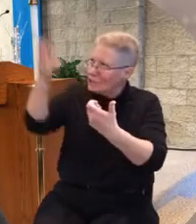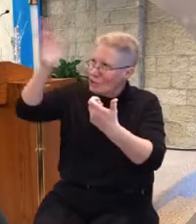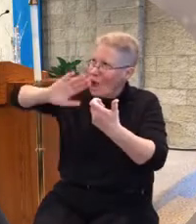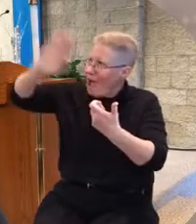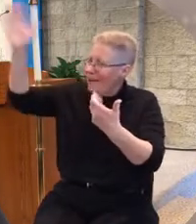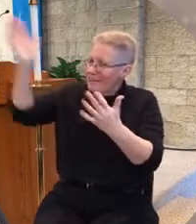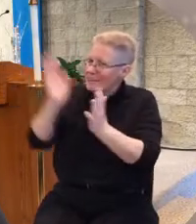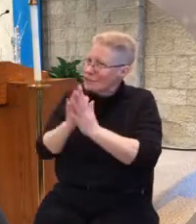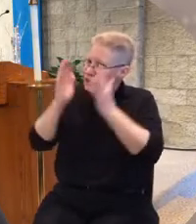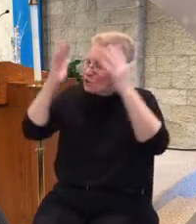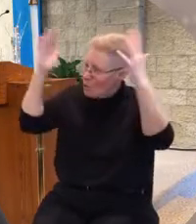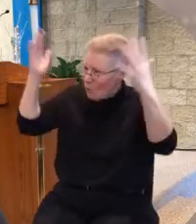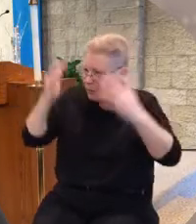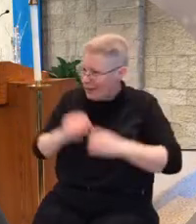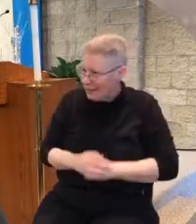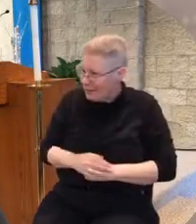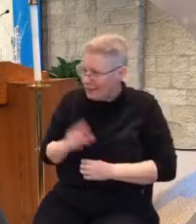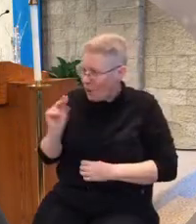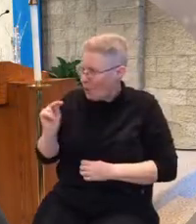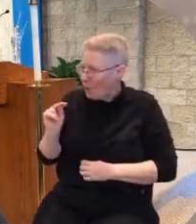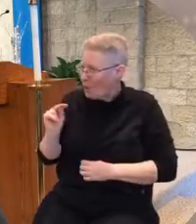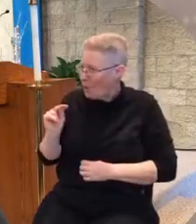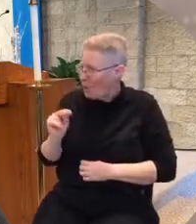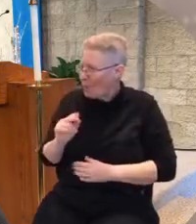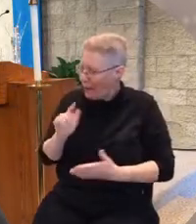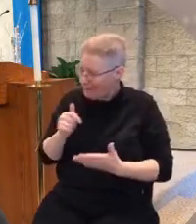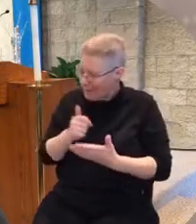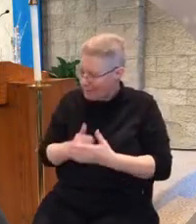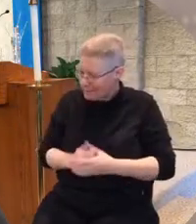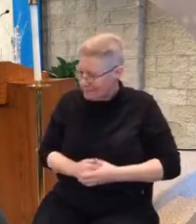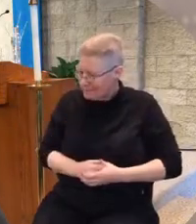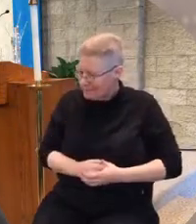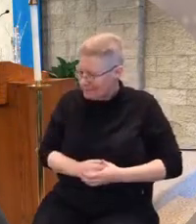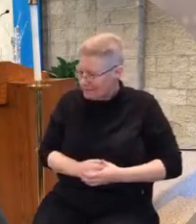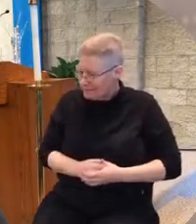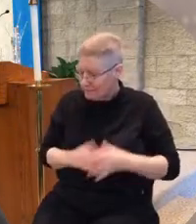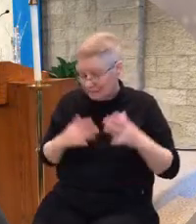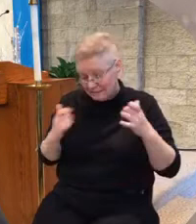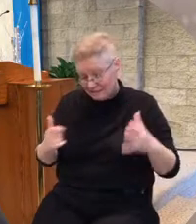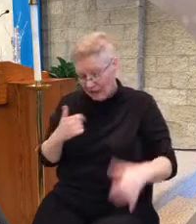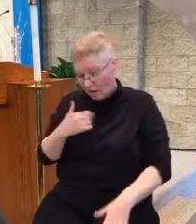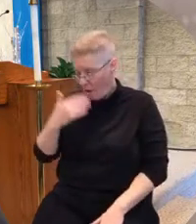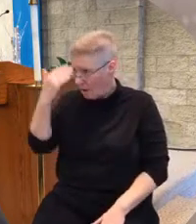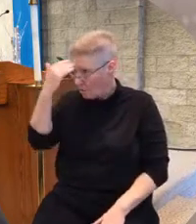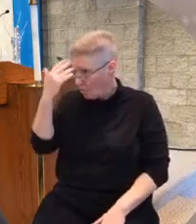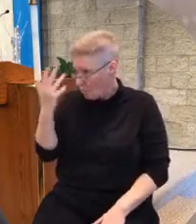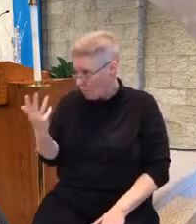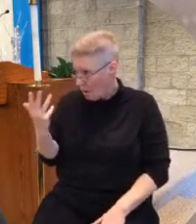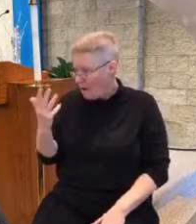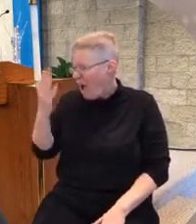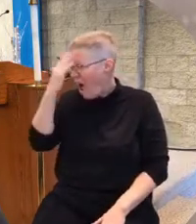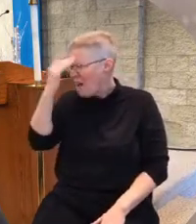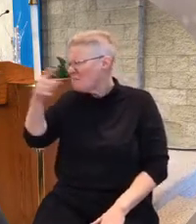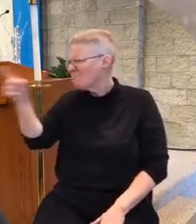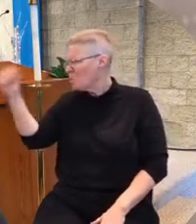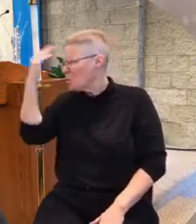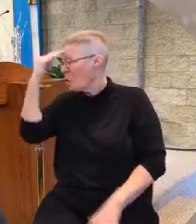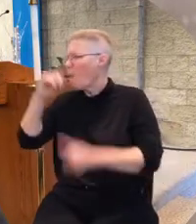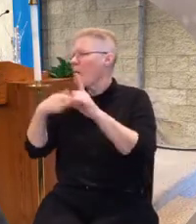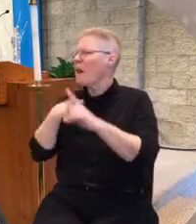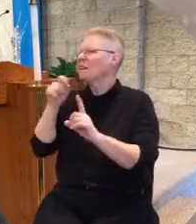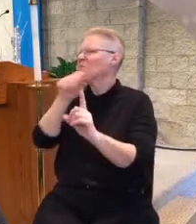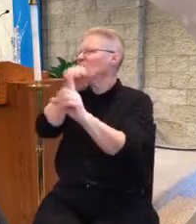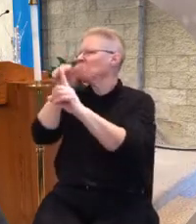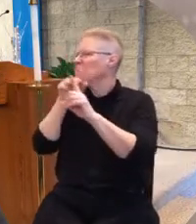and feet, closer than your breath. Can I get an amen? So here's what I've come to know. And I know that you know this too, but I'm going to remind you of this today. When you